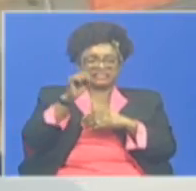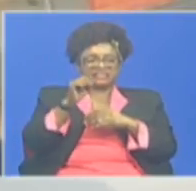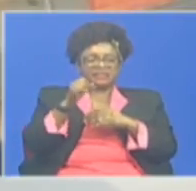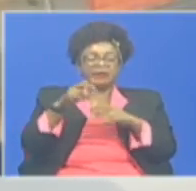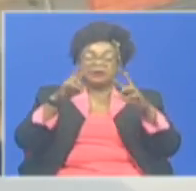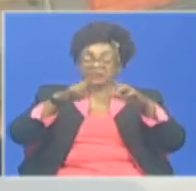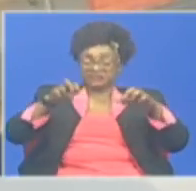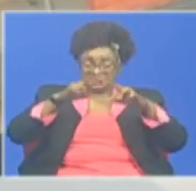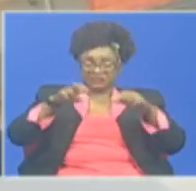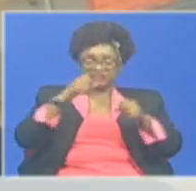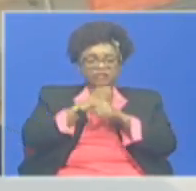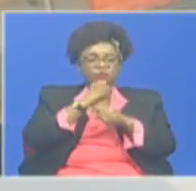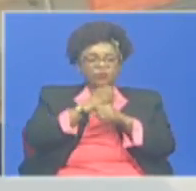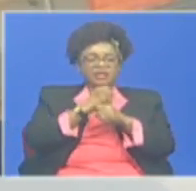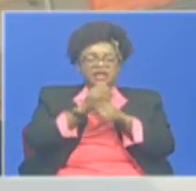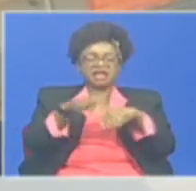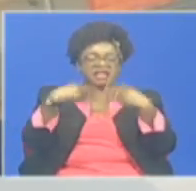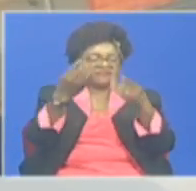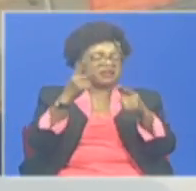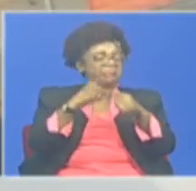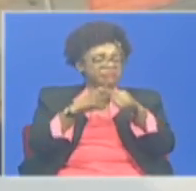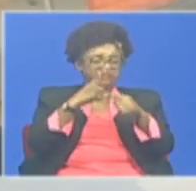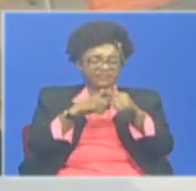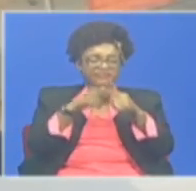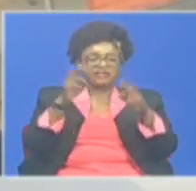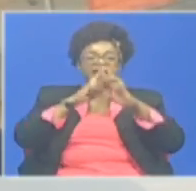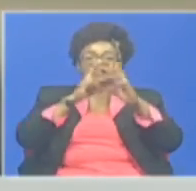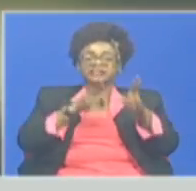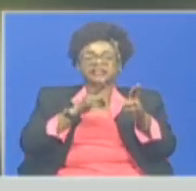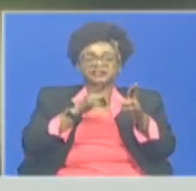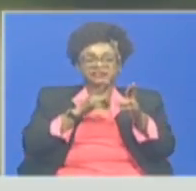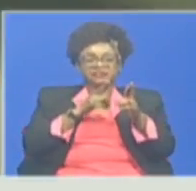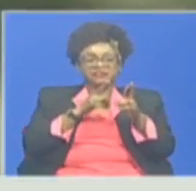is, giving very positive results.